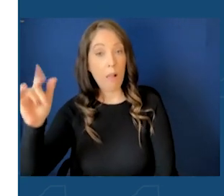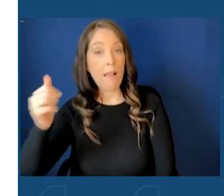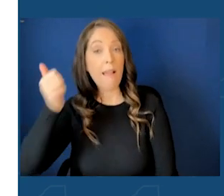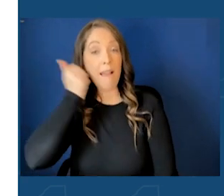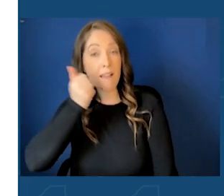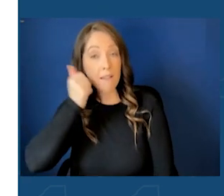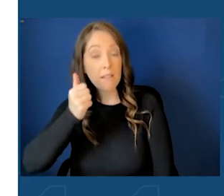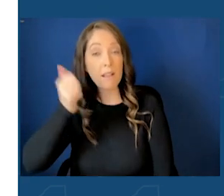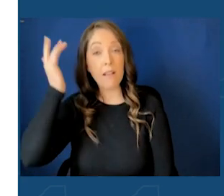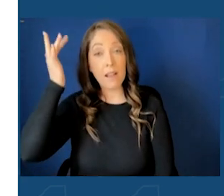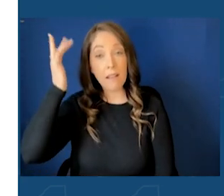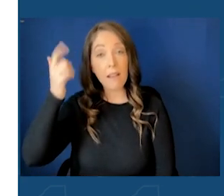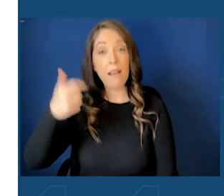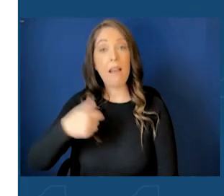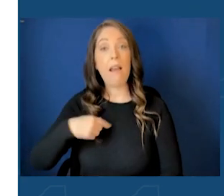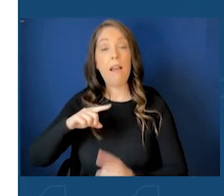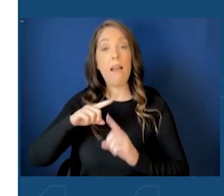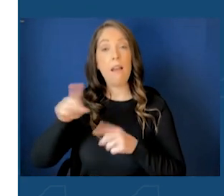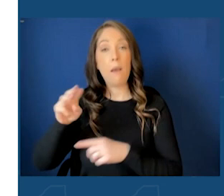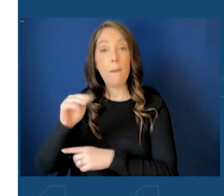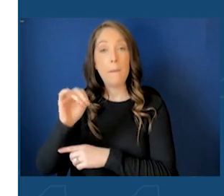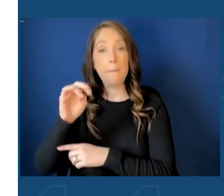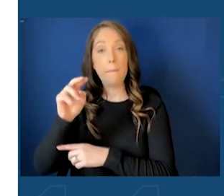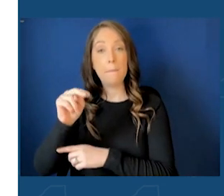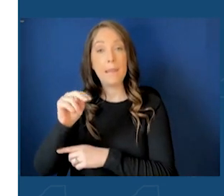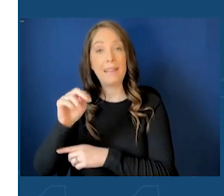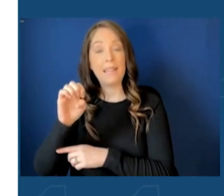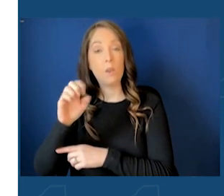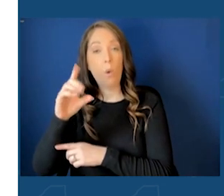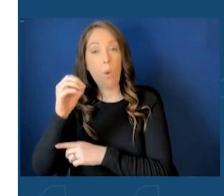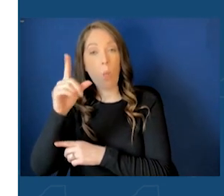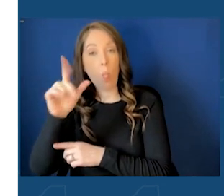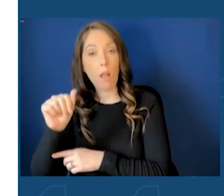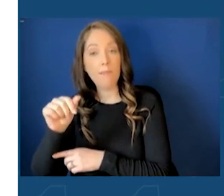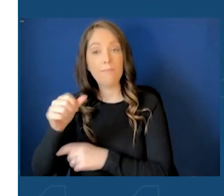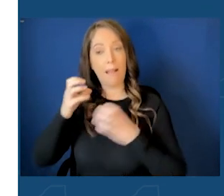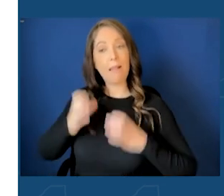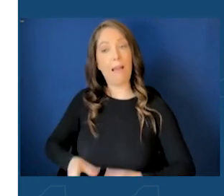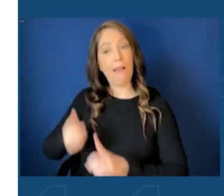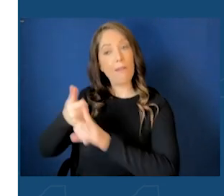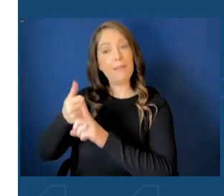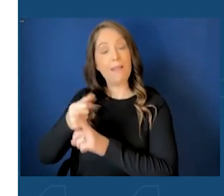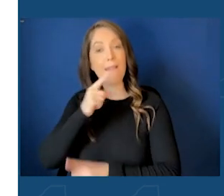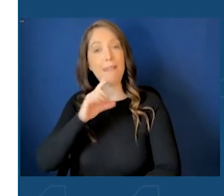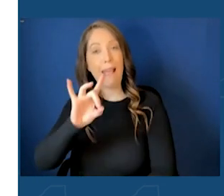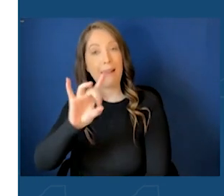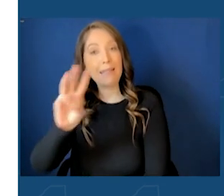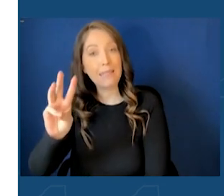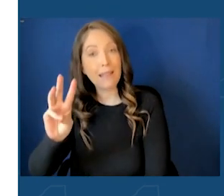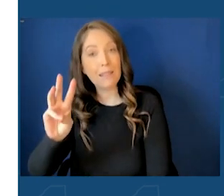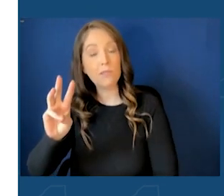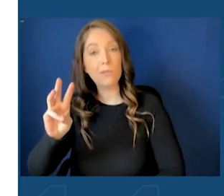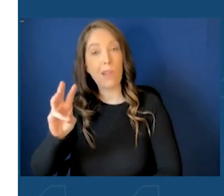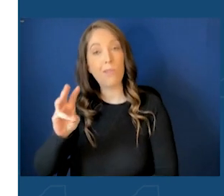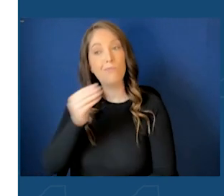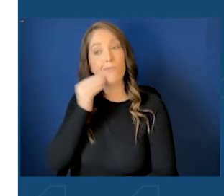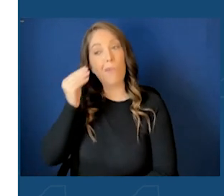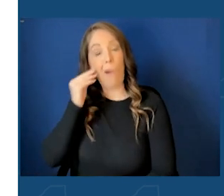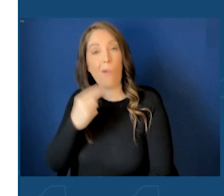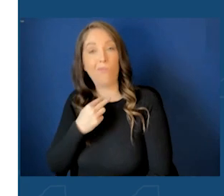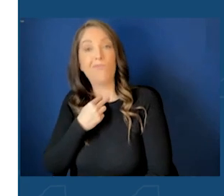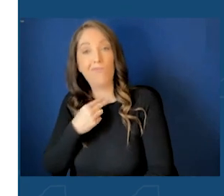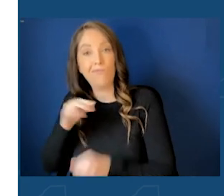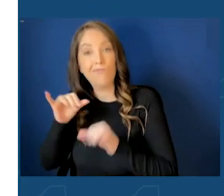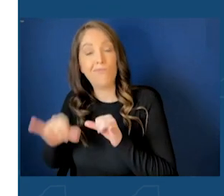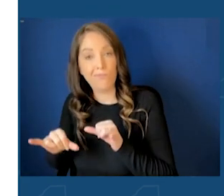because I go to Mineola where I have a client. She's 86 years old. She's, homebound, so I help her with her